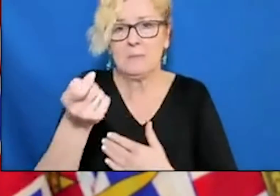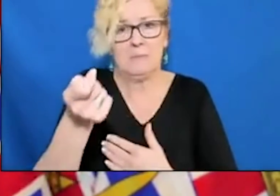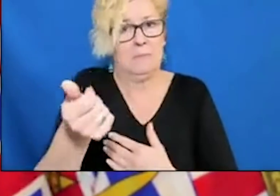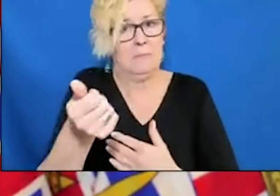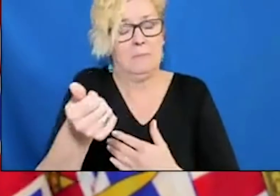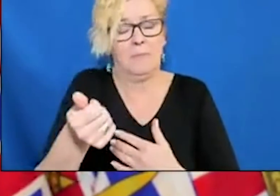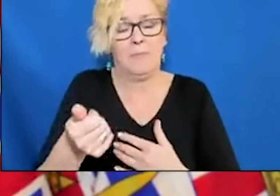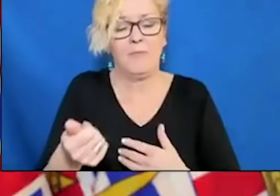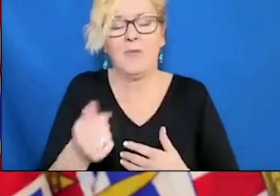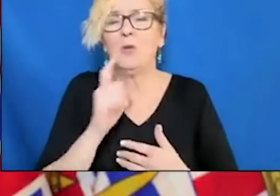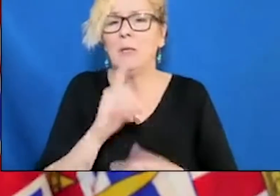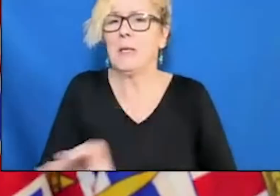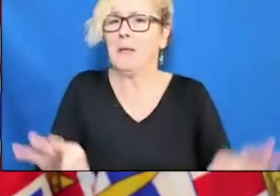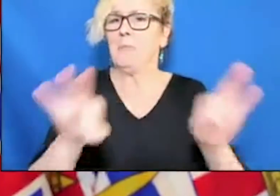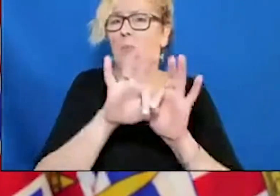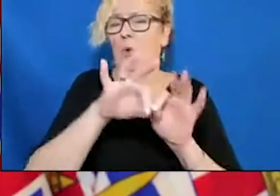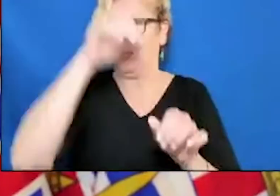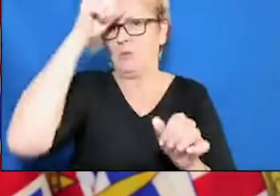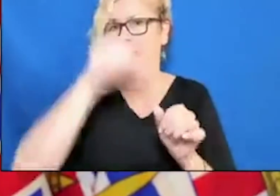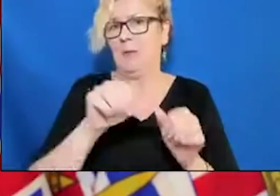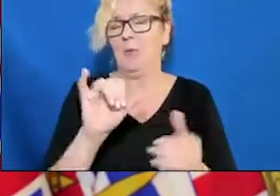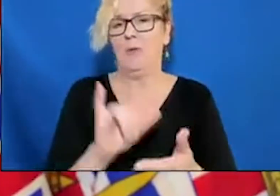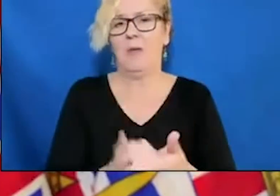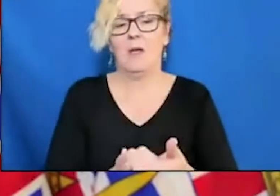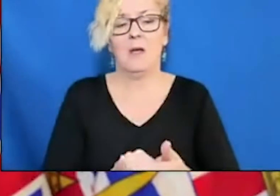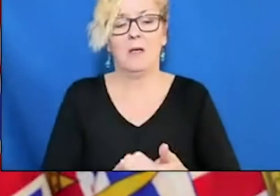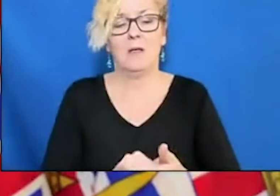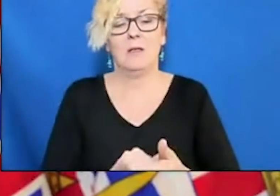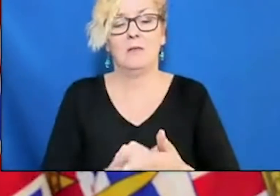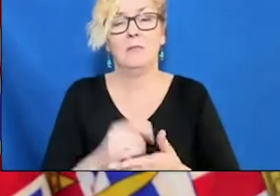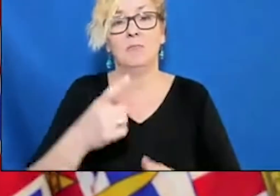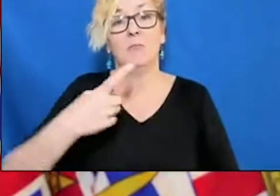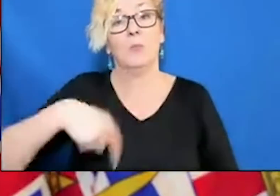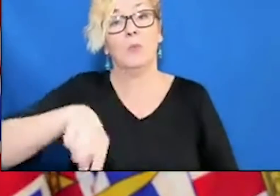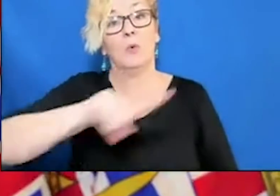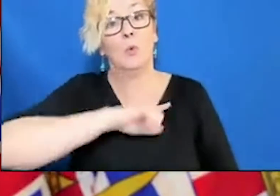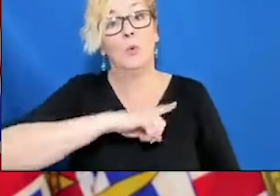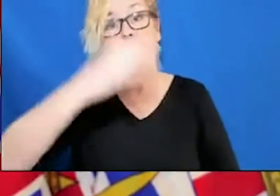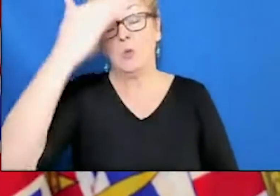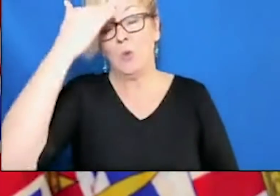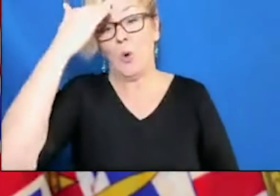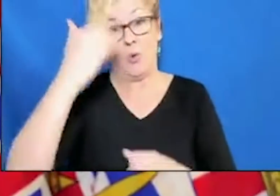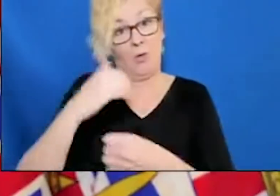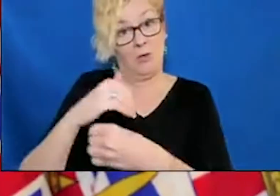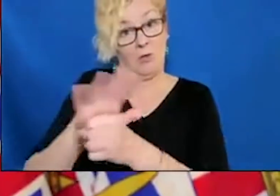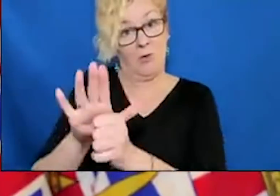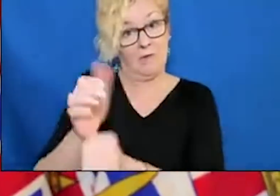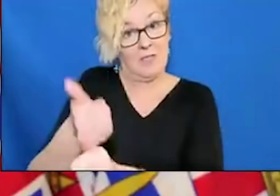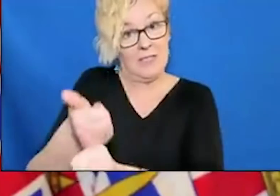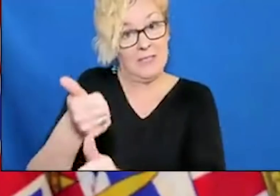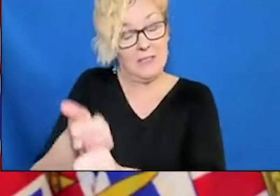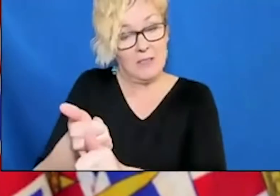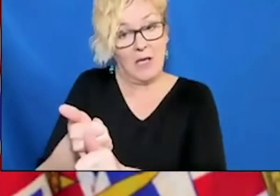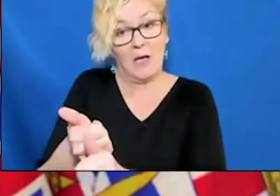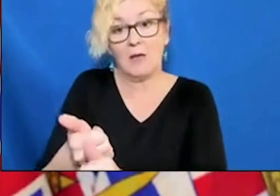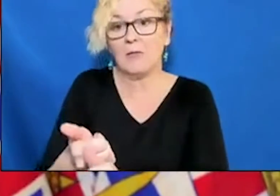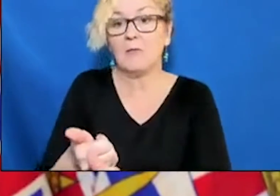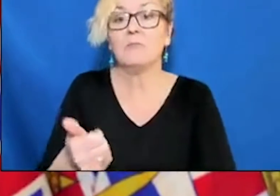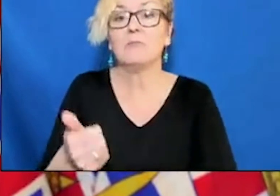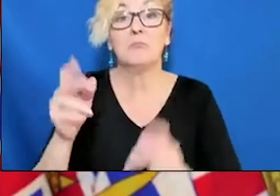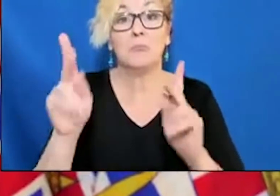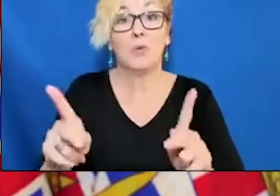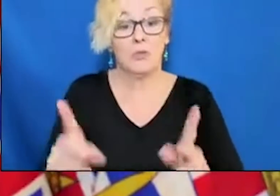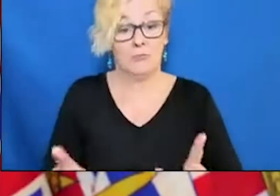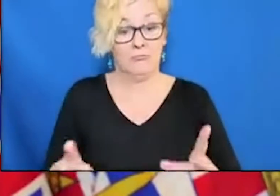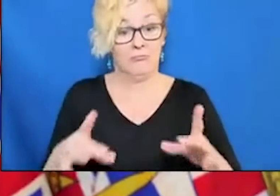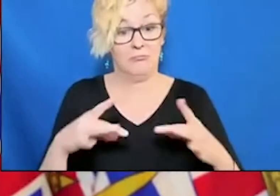important for us all to continue to follow. If we know that this virus can cause clotting, we've seen it, the histories of